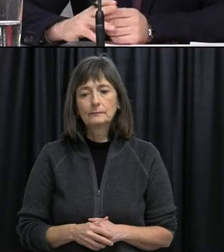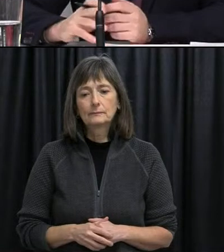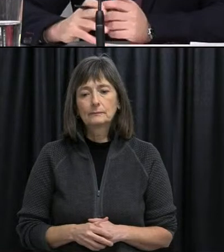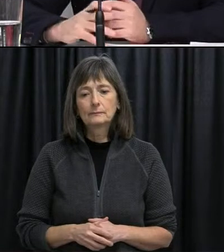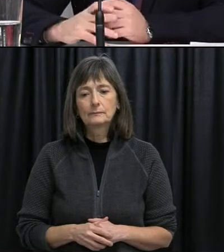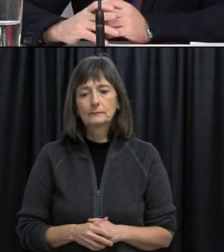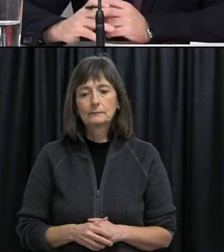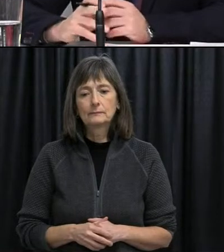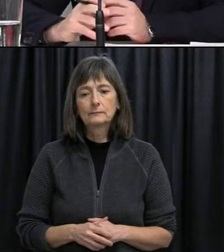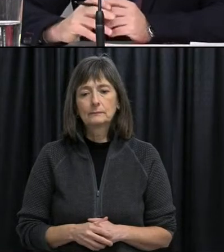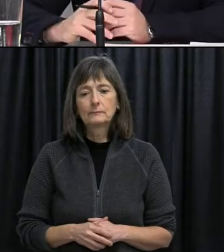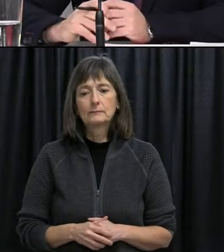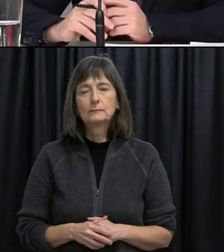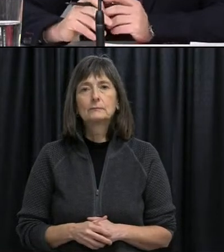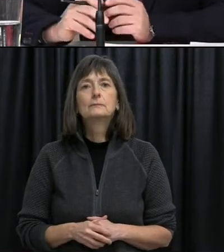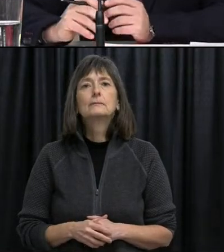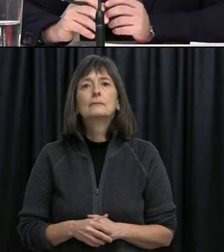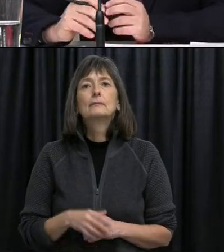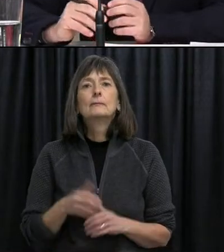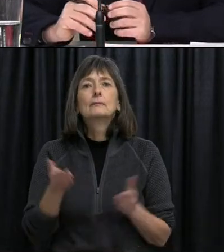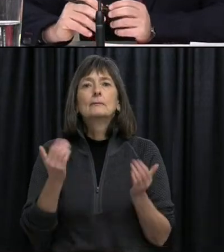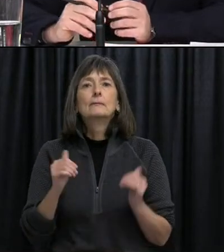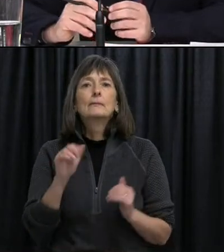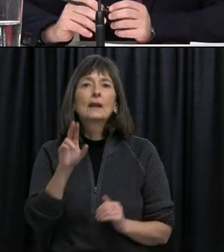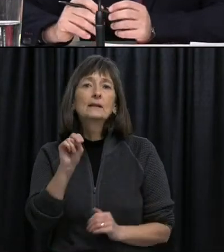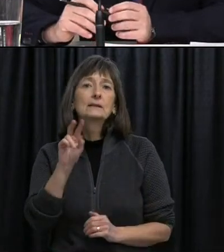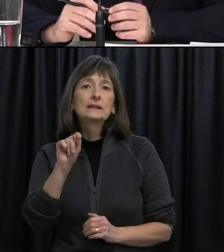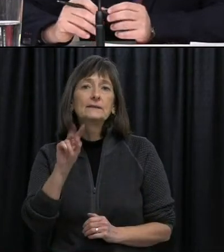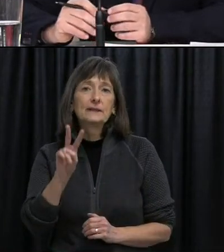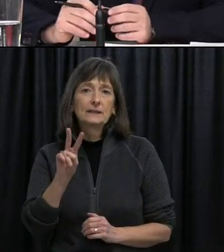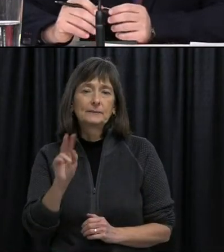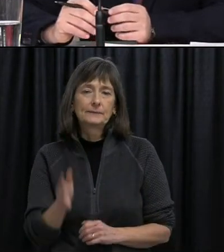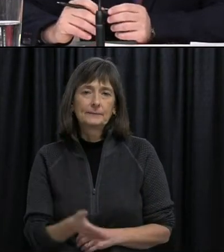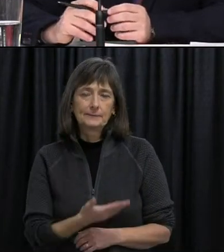Our next questions are from Kellyanne Roberts with NTV. Please go ahead.